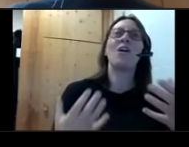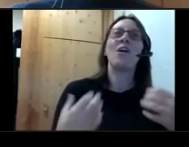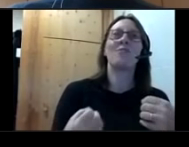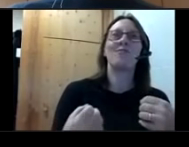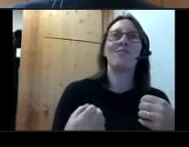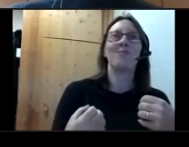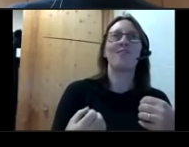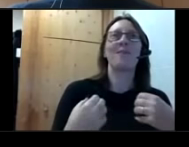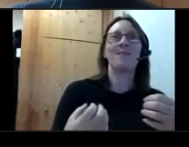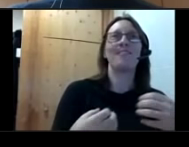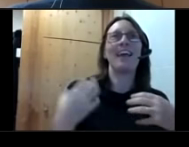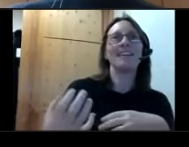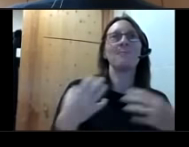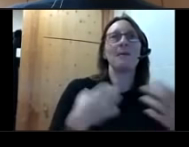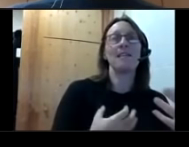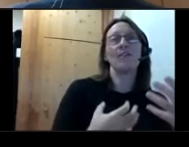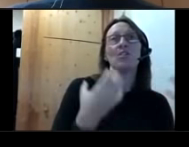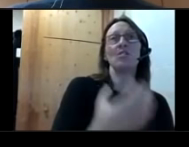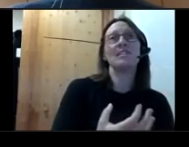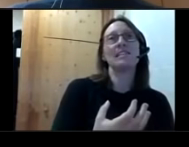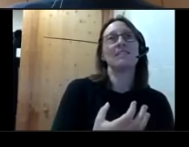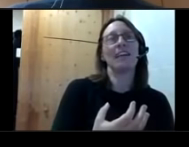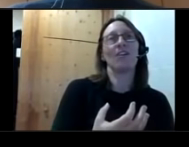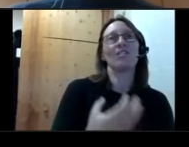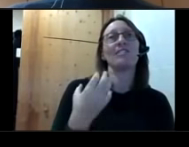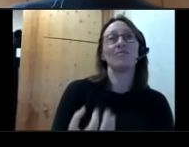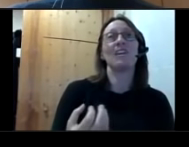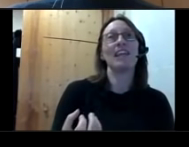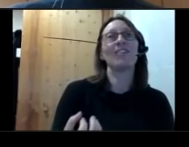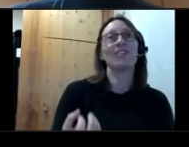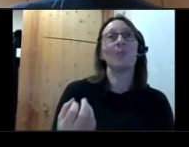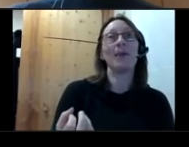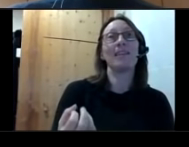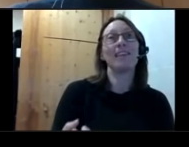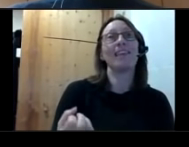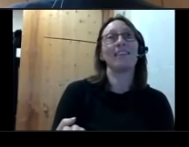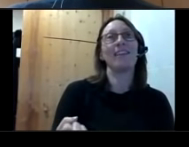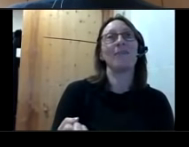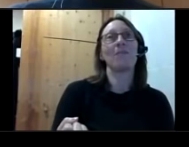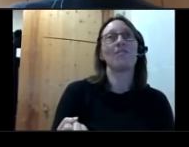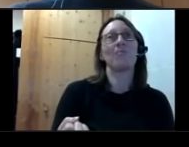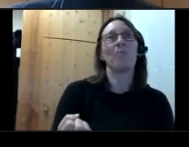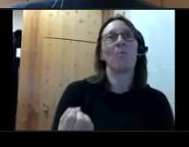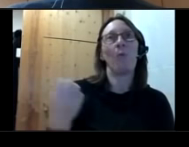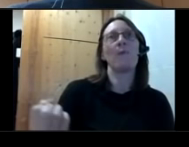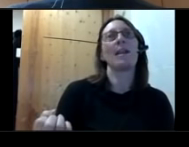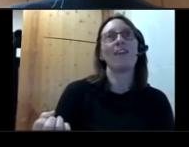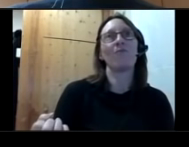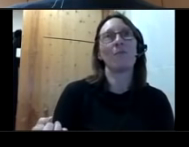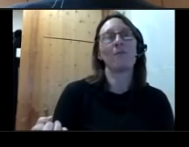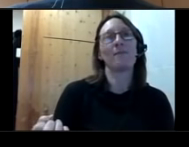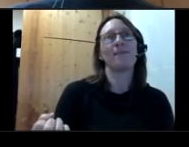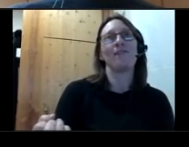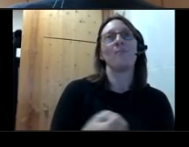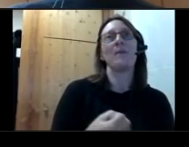thing. You know, from people like Addy and myself who use assistive technology, this is really good because we can see in these statements where we're going to